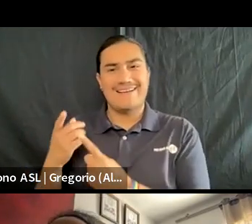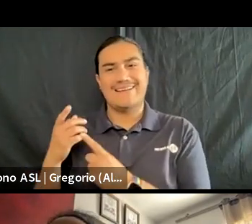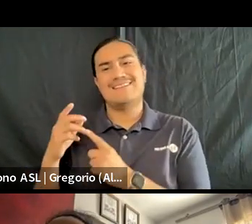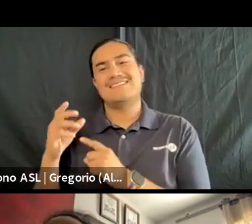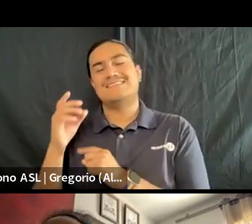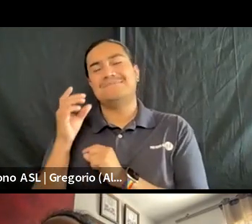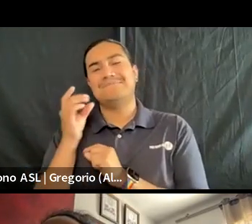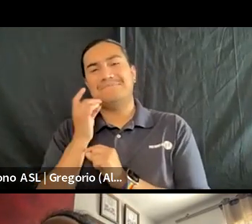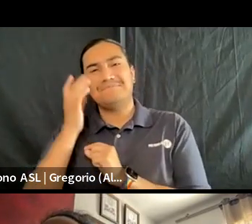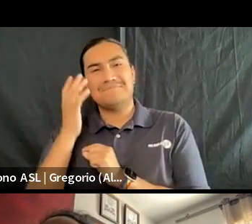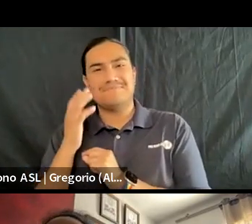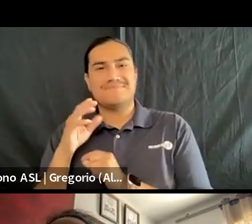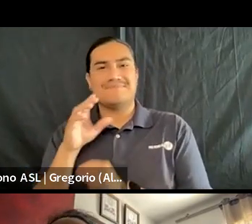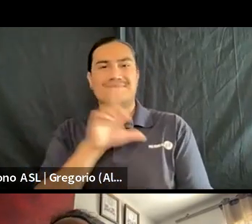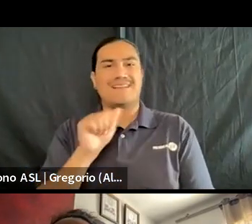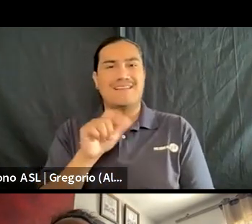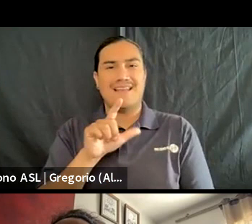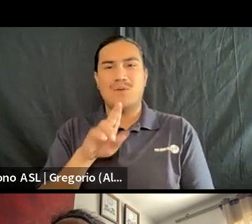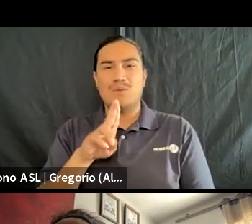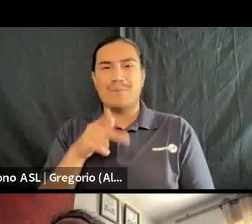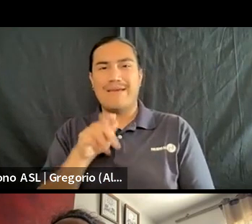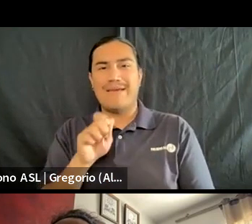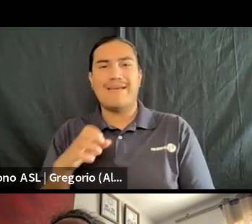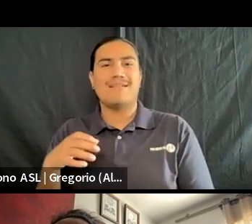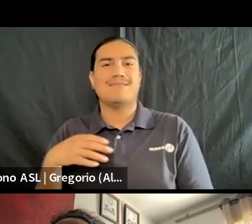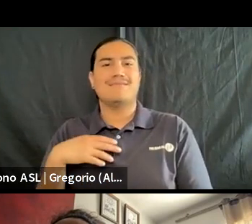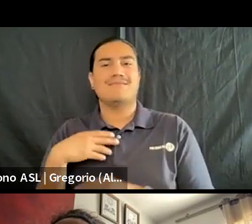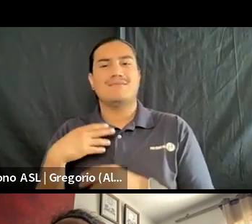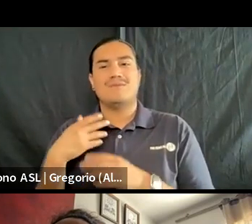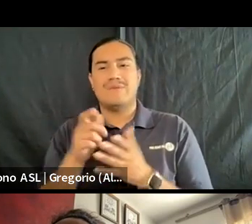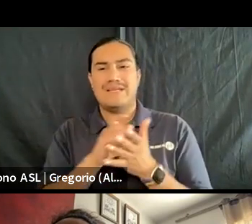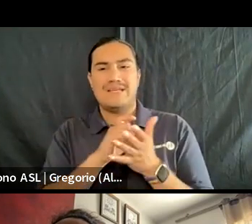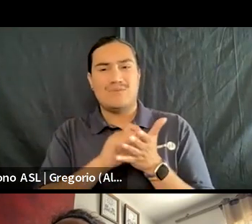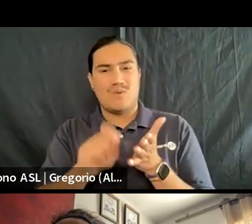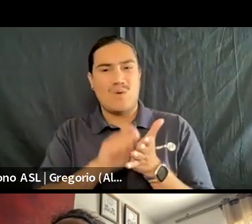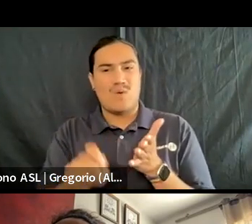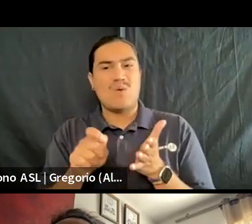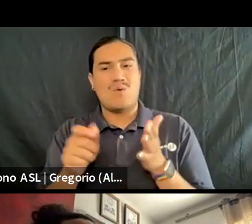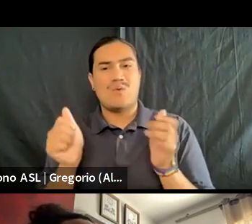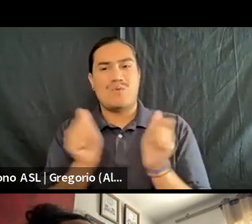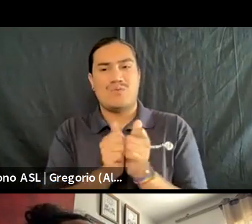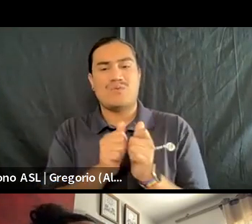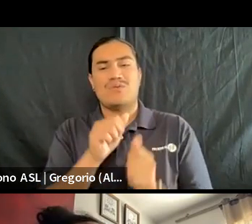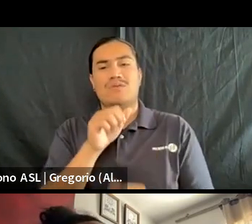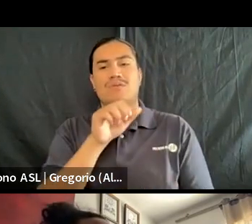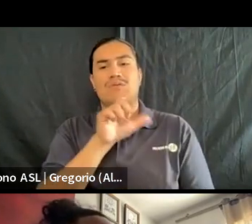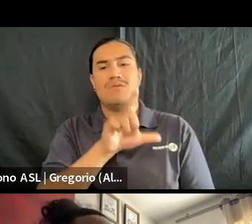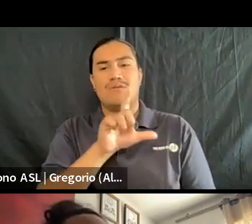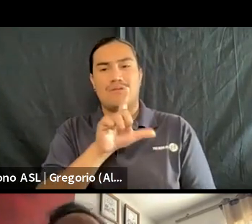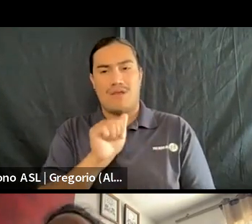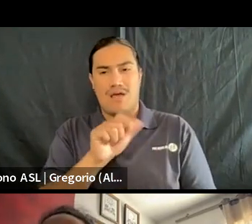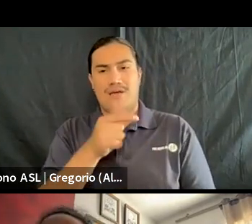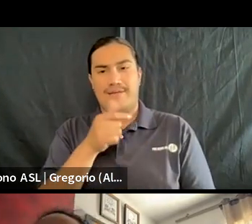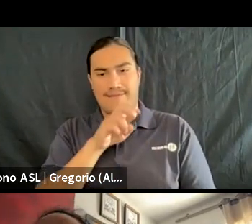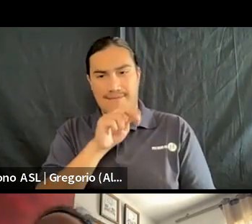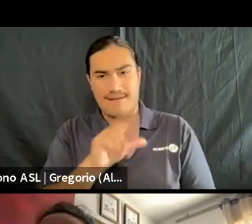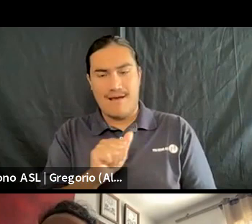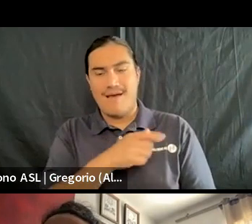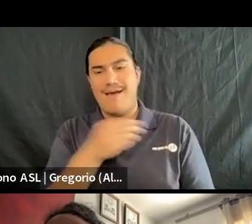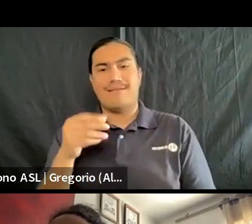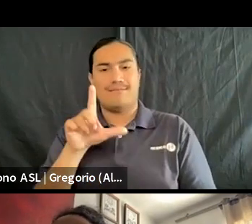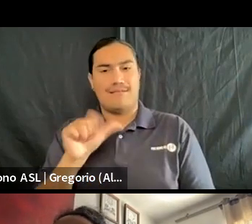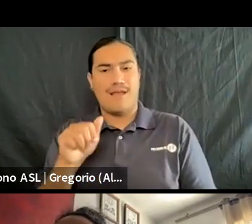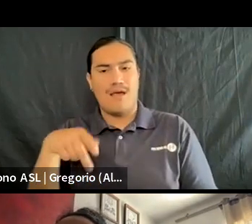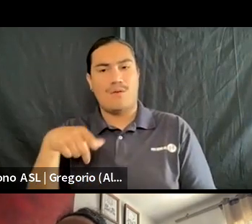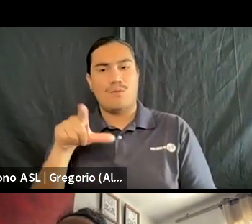and La Lupe. We co-wrote Celia together, about Celia Cruz. So the unit